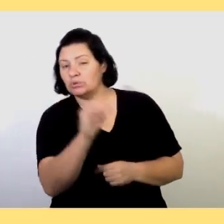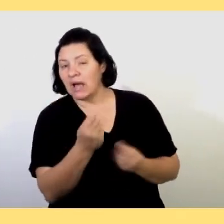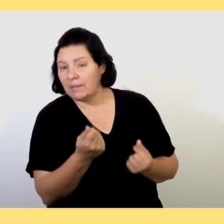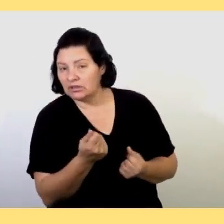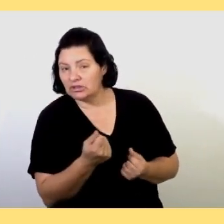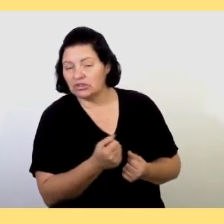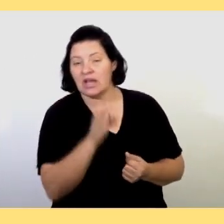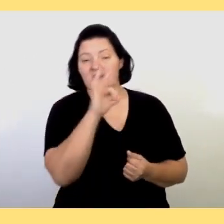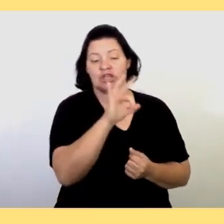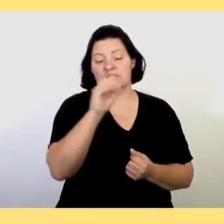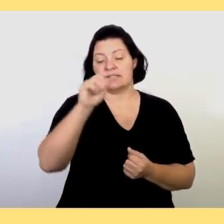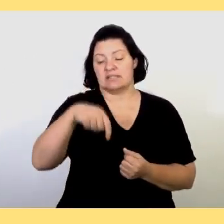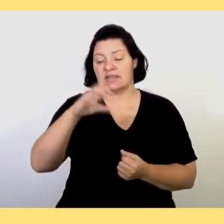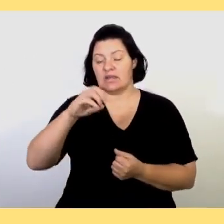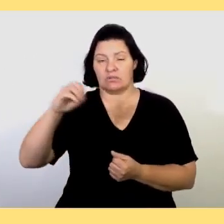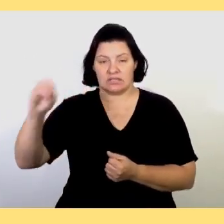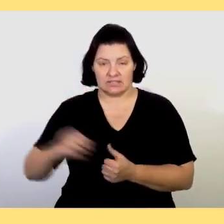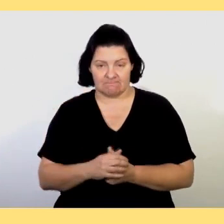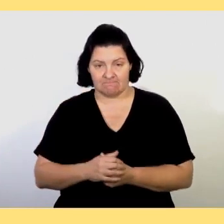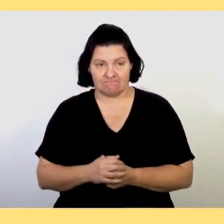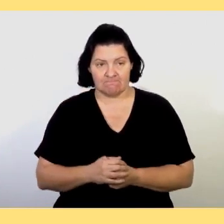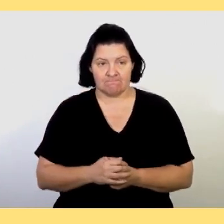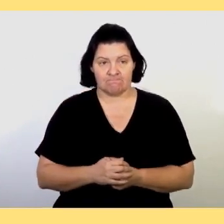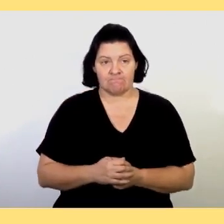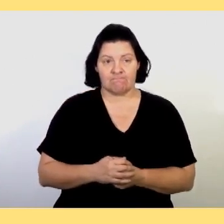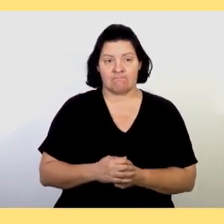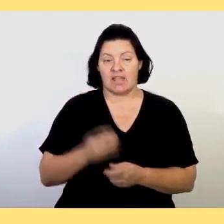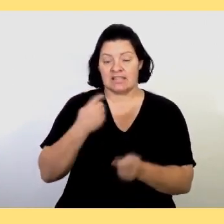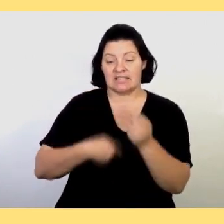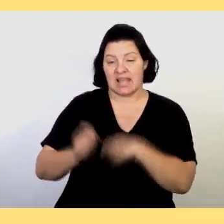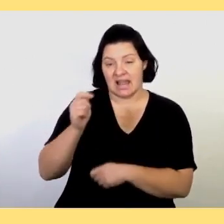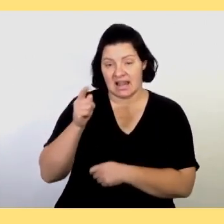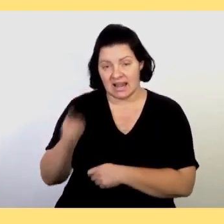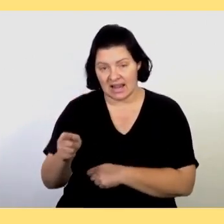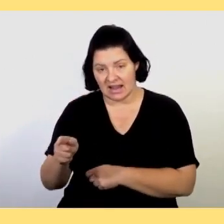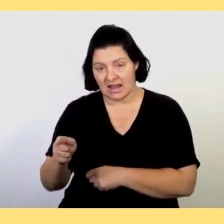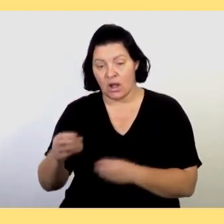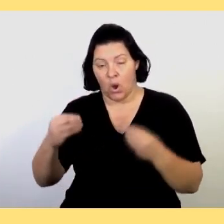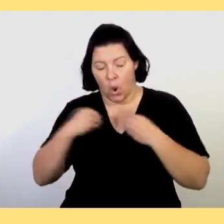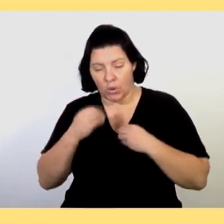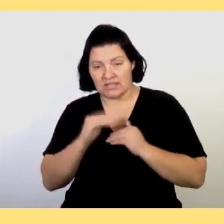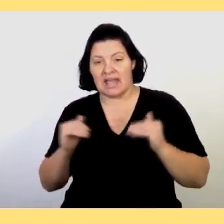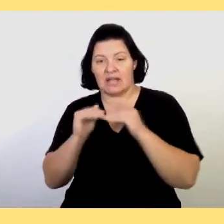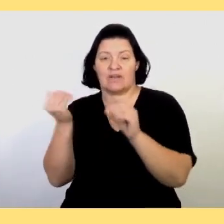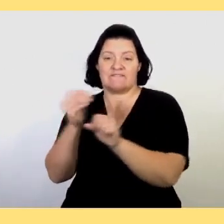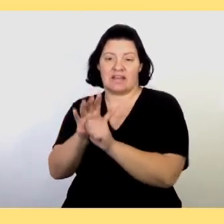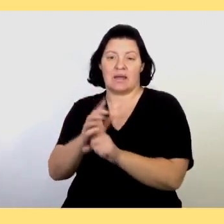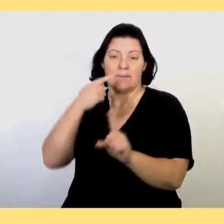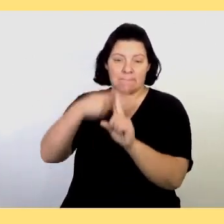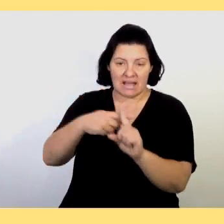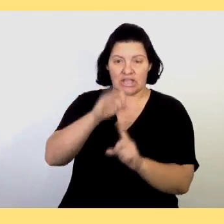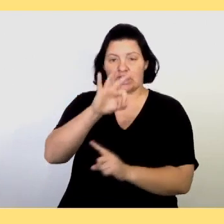we dealing with here? 30,000. Okay? Sales affects owner's equity